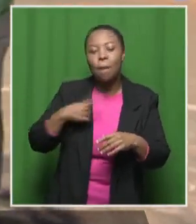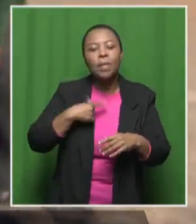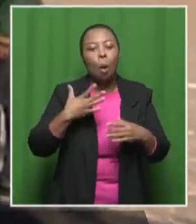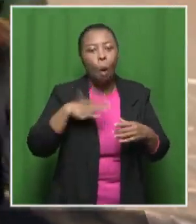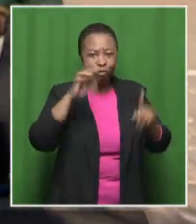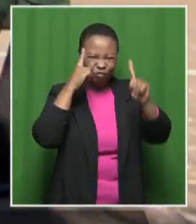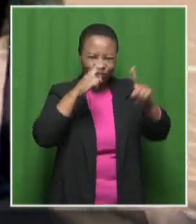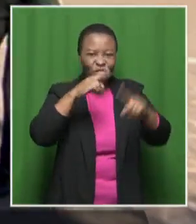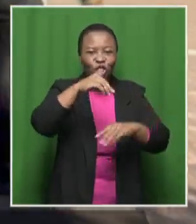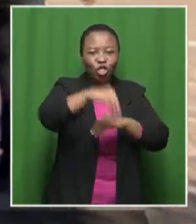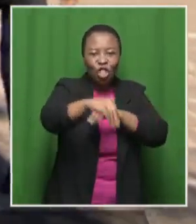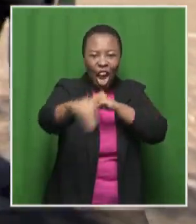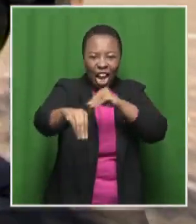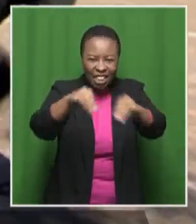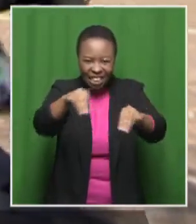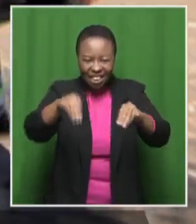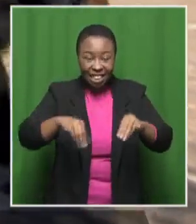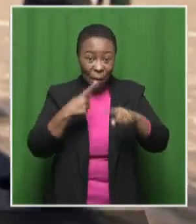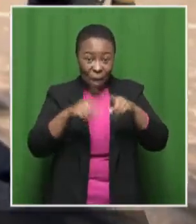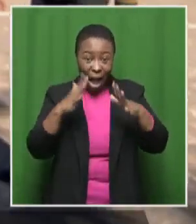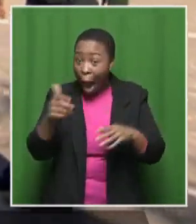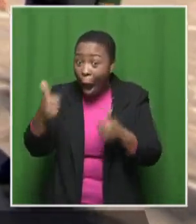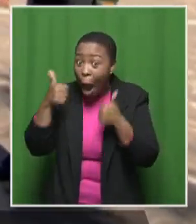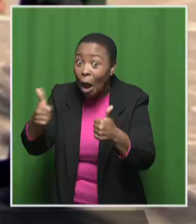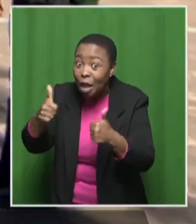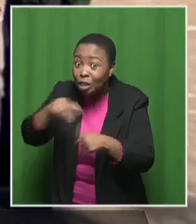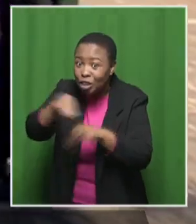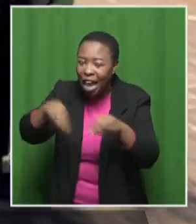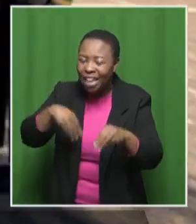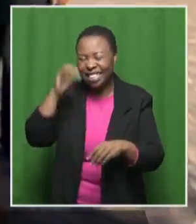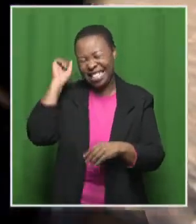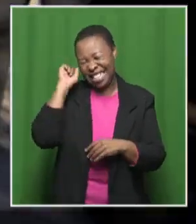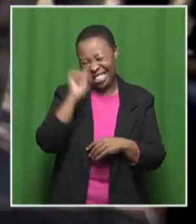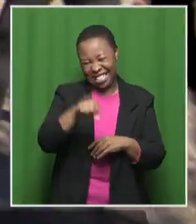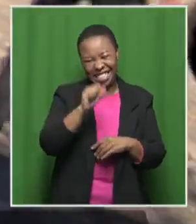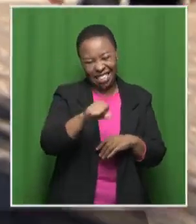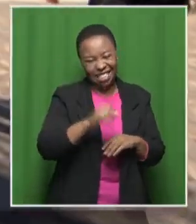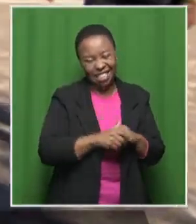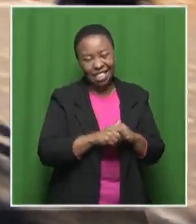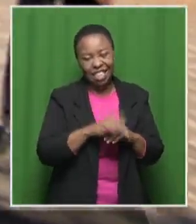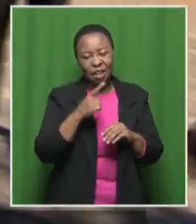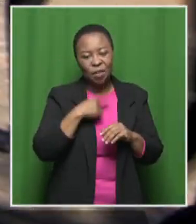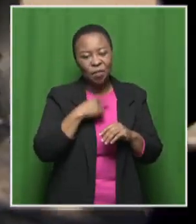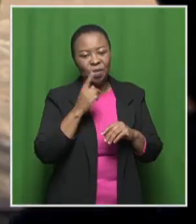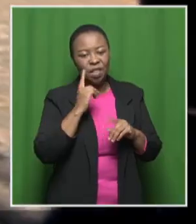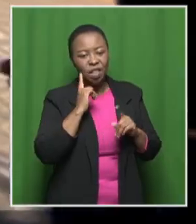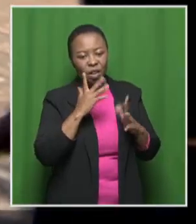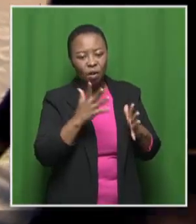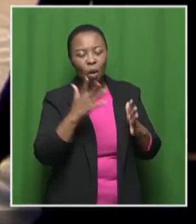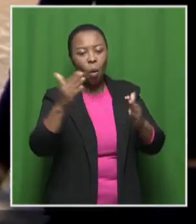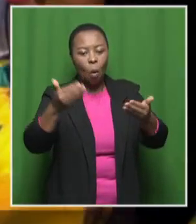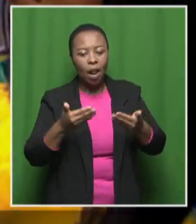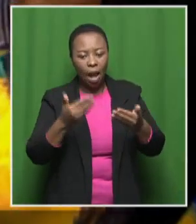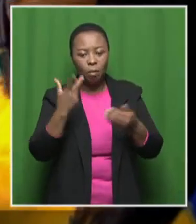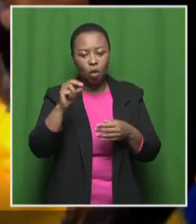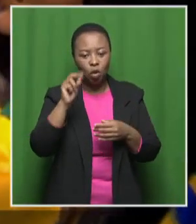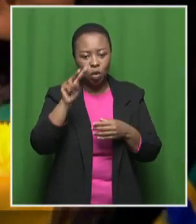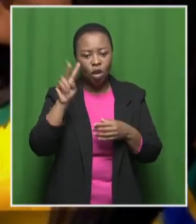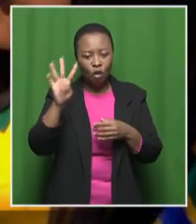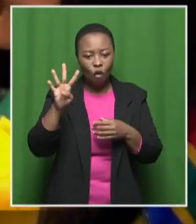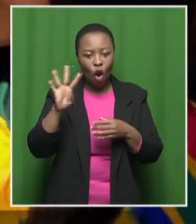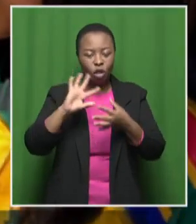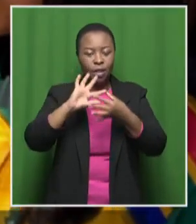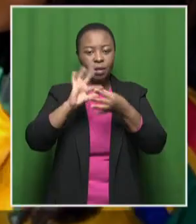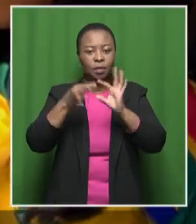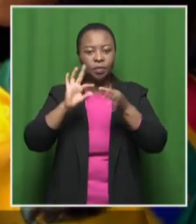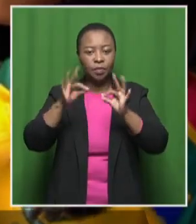player. A chess player. You good with chess? Yes. Good morning, honored guests, principal, educators and learners. Welcome to the 2024 Summer Olympics